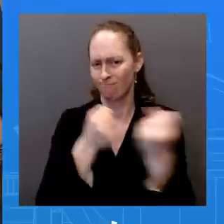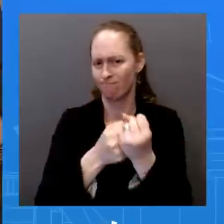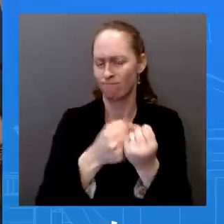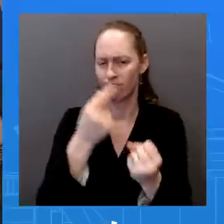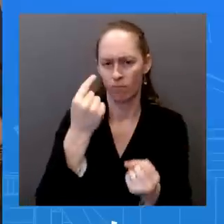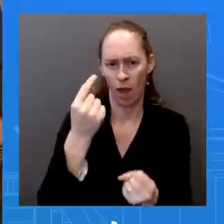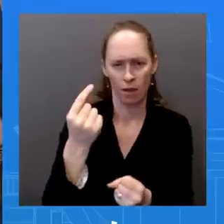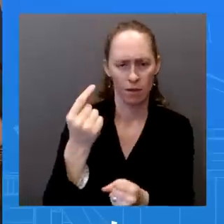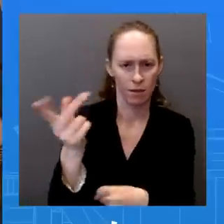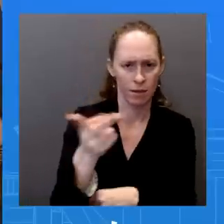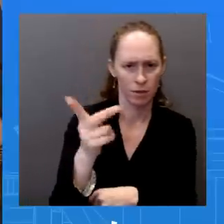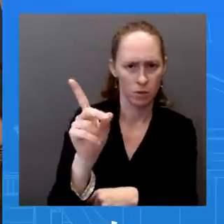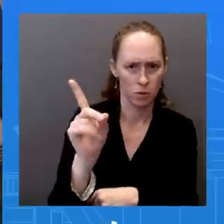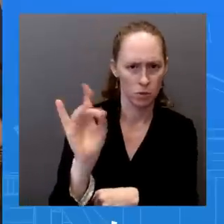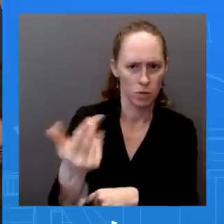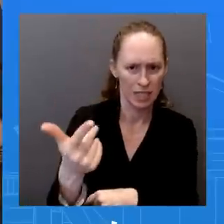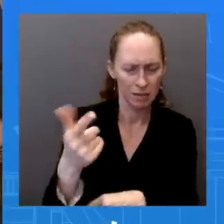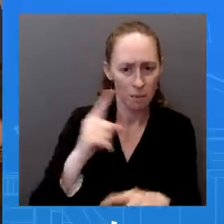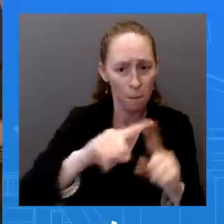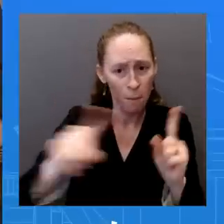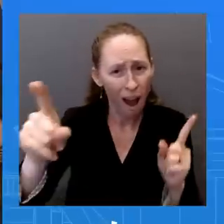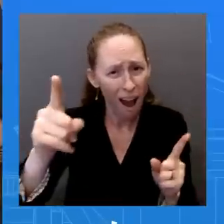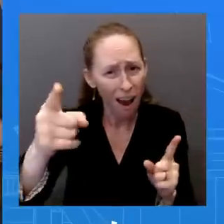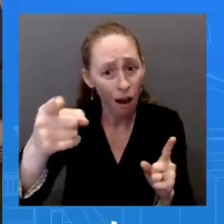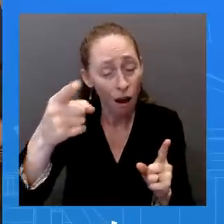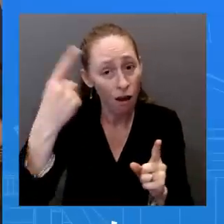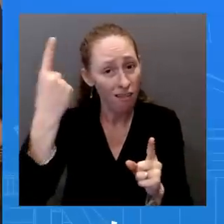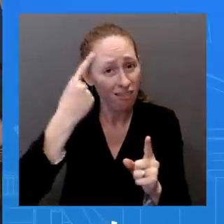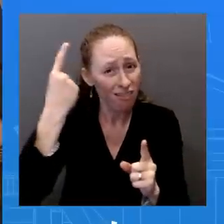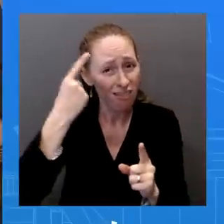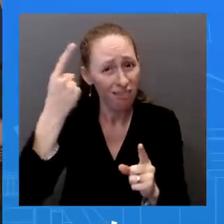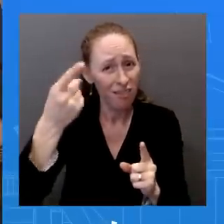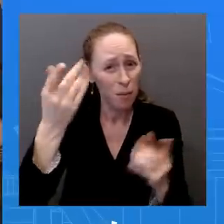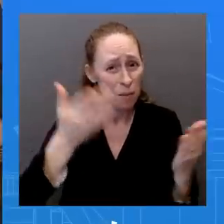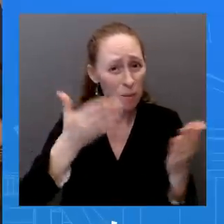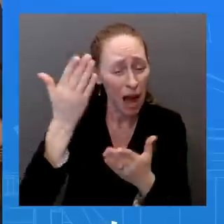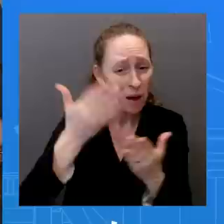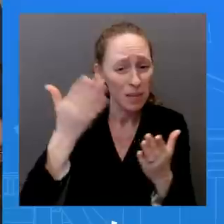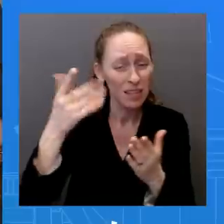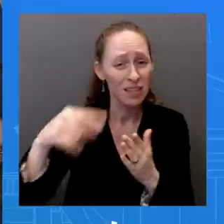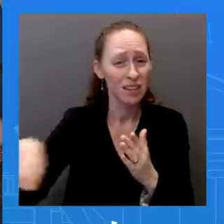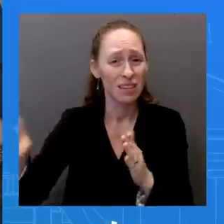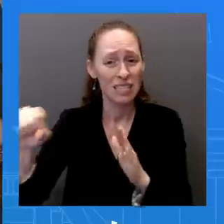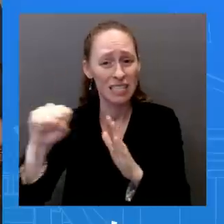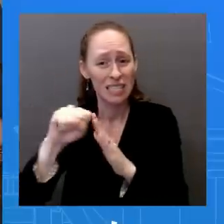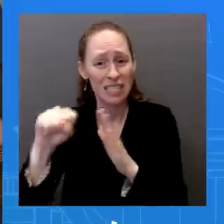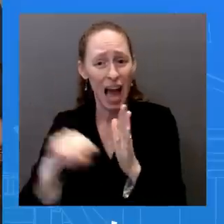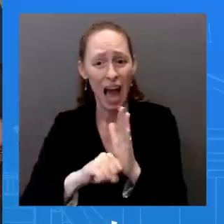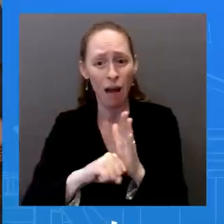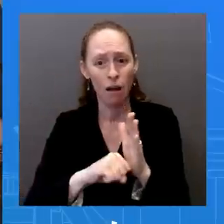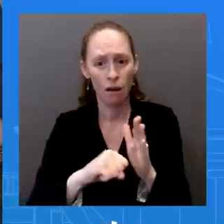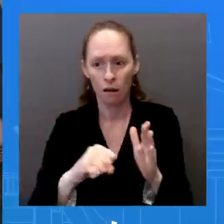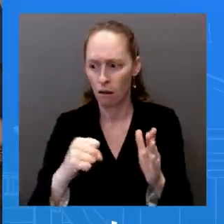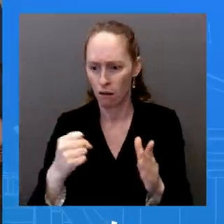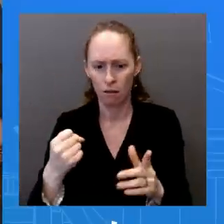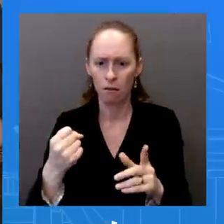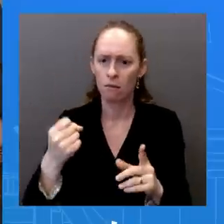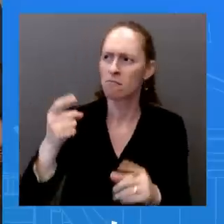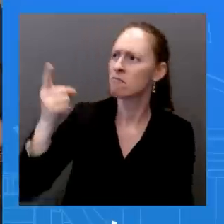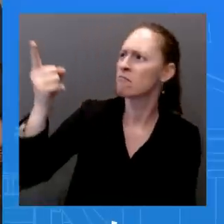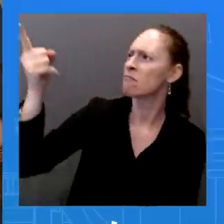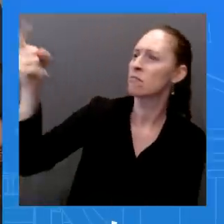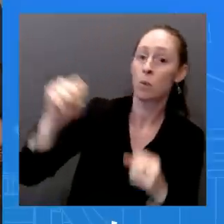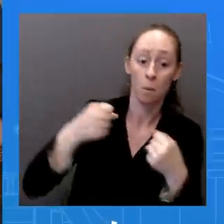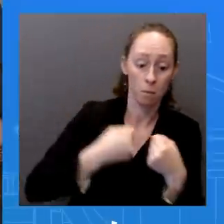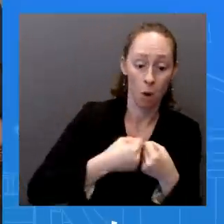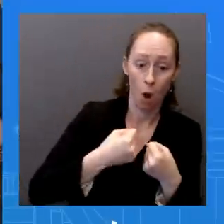concepts of states further from the border accepting some more migrants, kind of sharing some of the burden